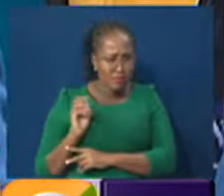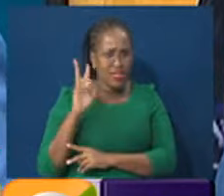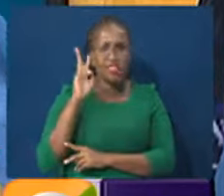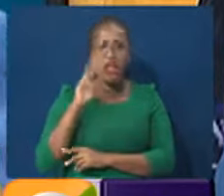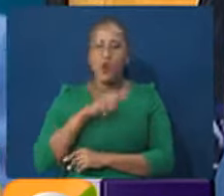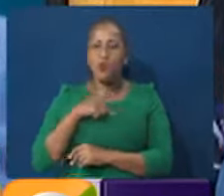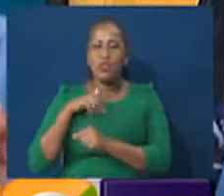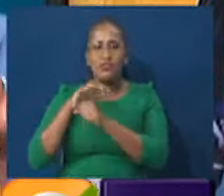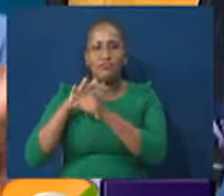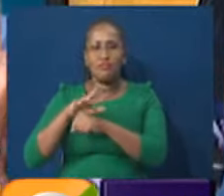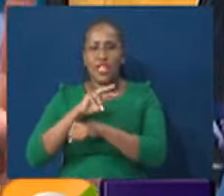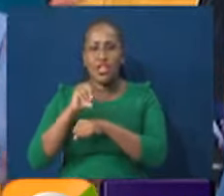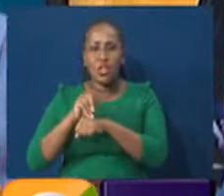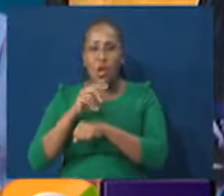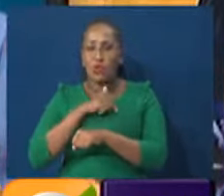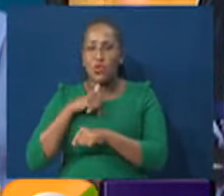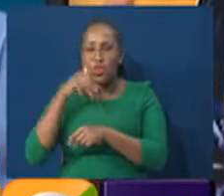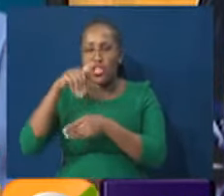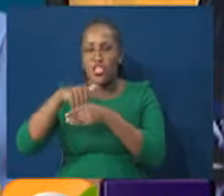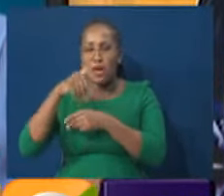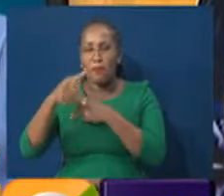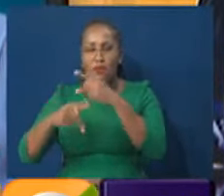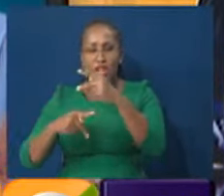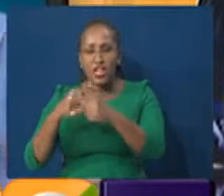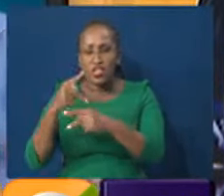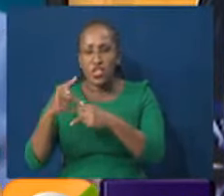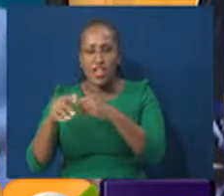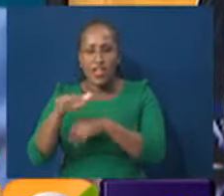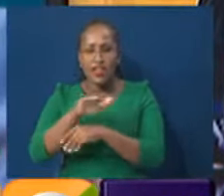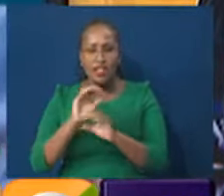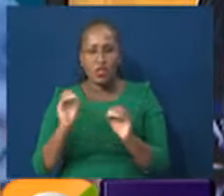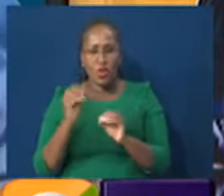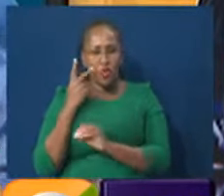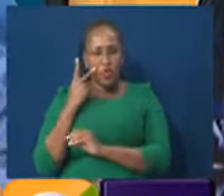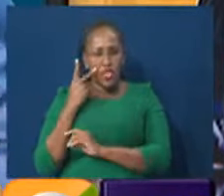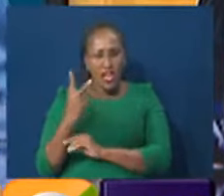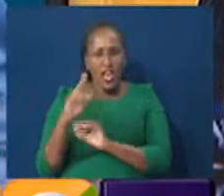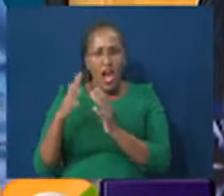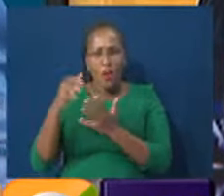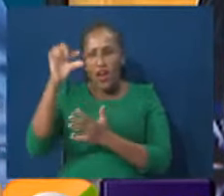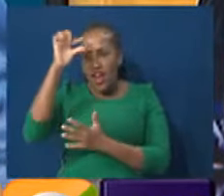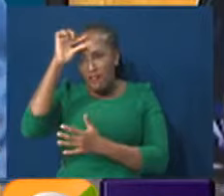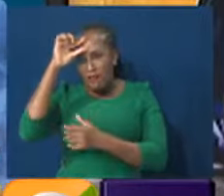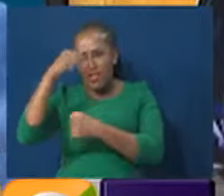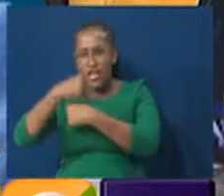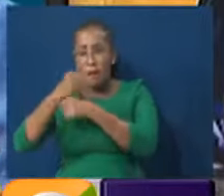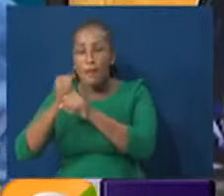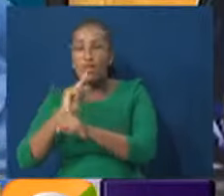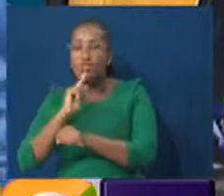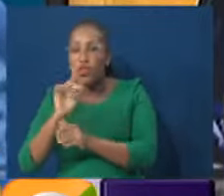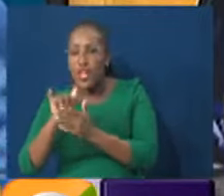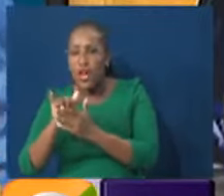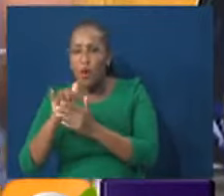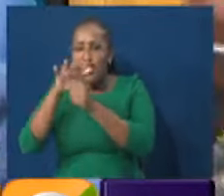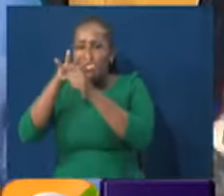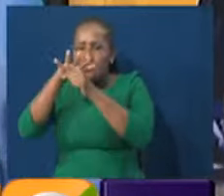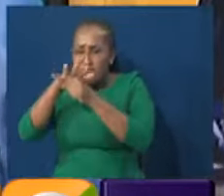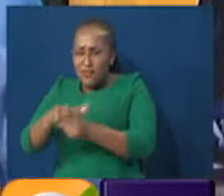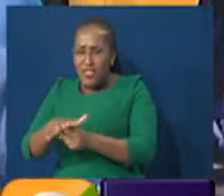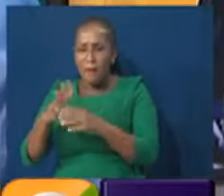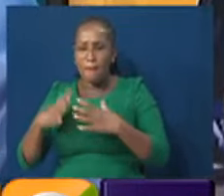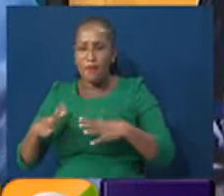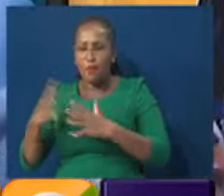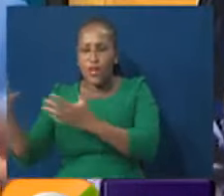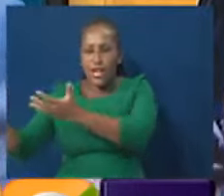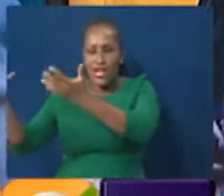nation. We are not in the production sector. So when you look at that, the government is making sure that wanafinya watu wale wanaleta bidhaa